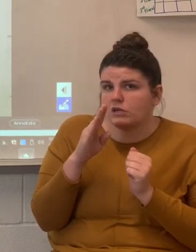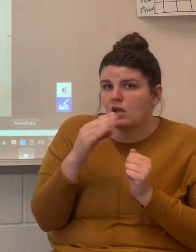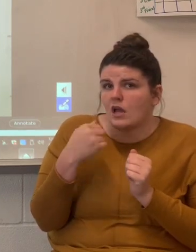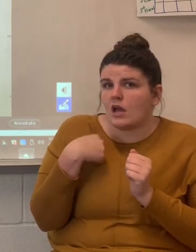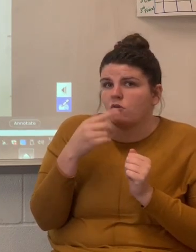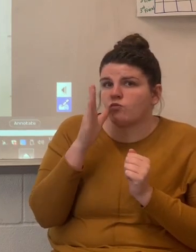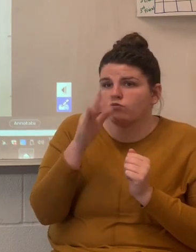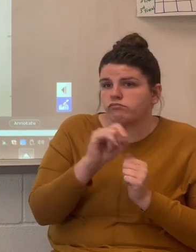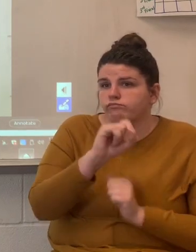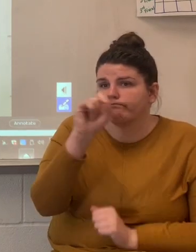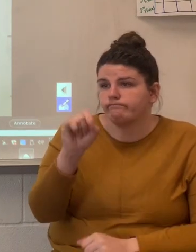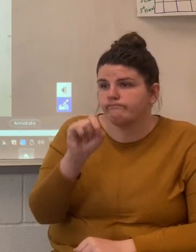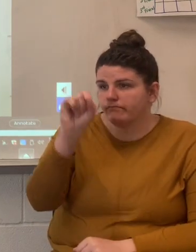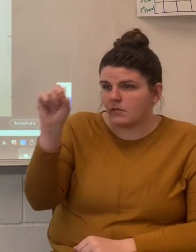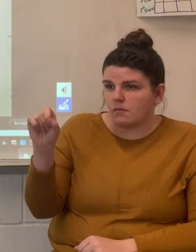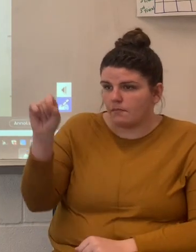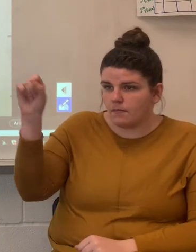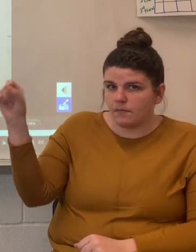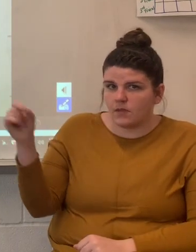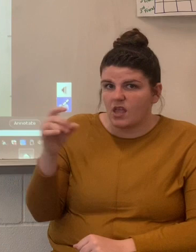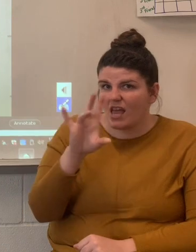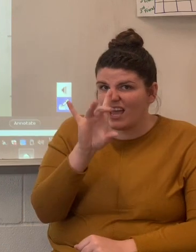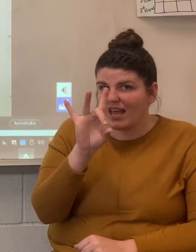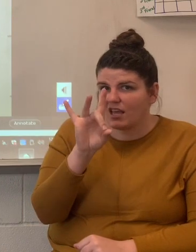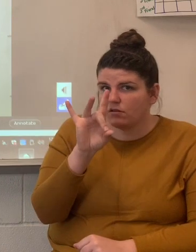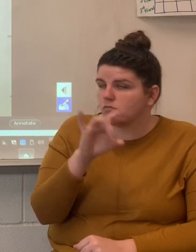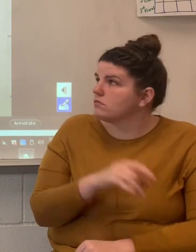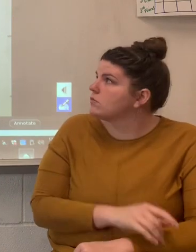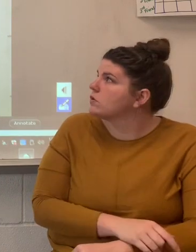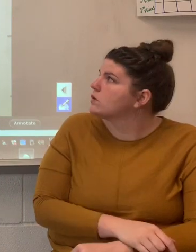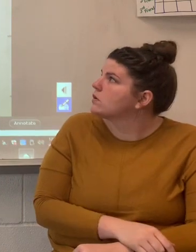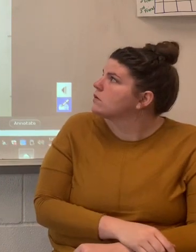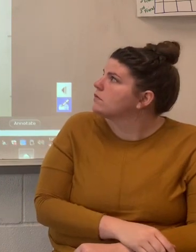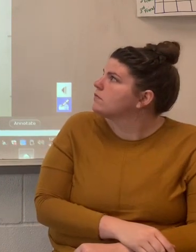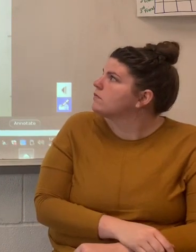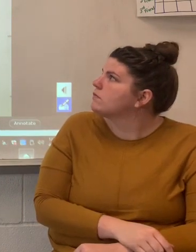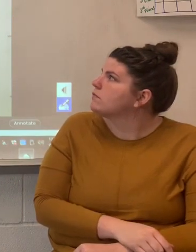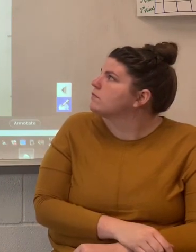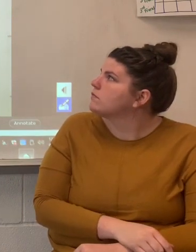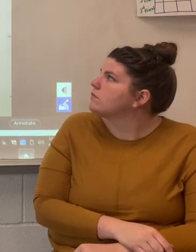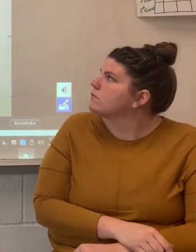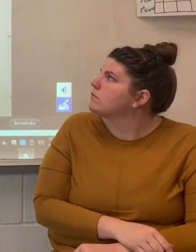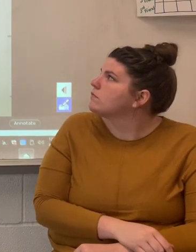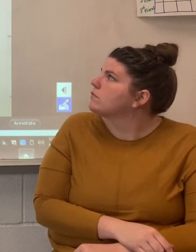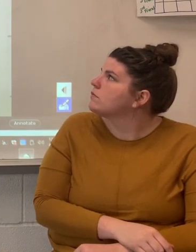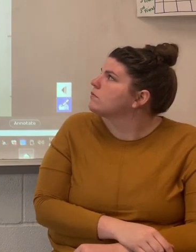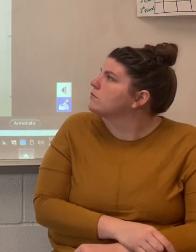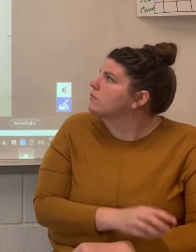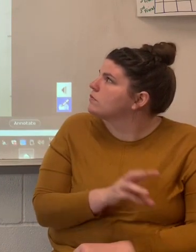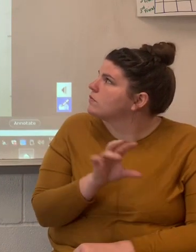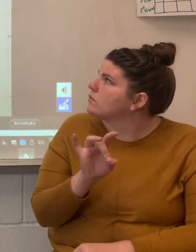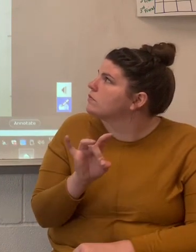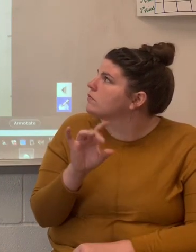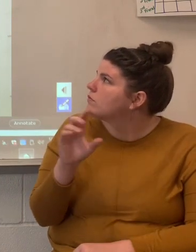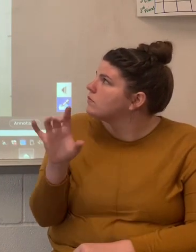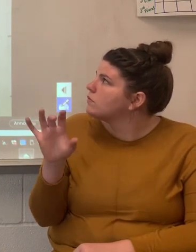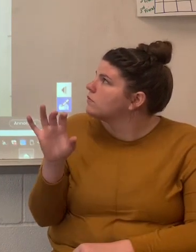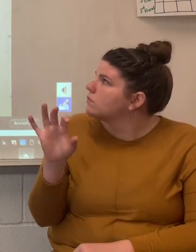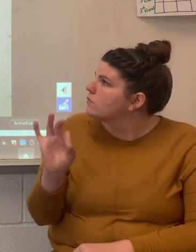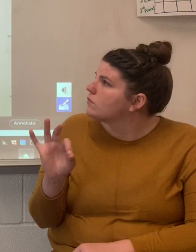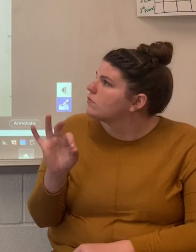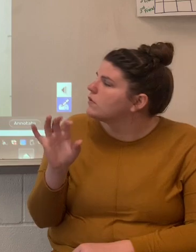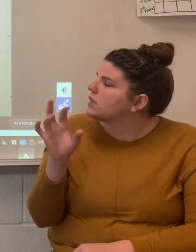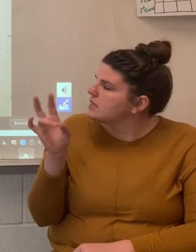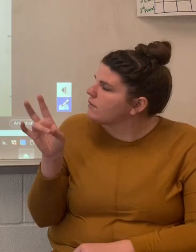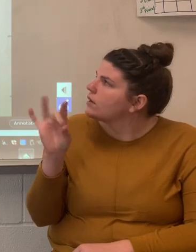times. 1, 2, 3, 4, 5, 6, 7, 8. So if